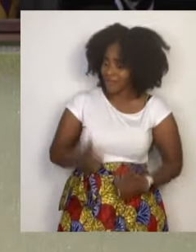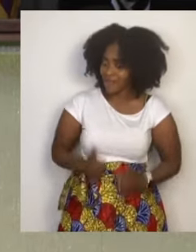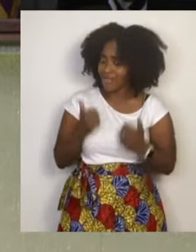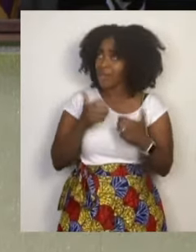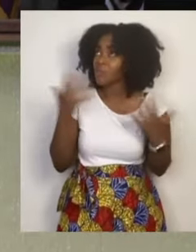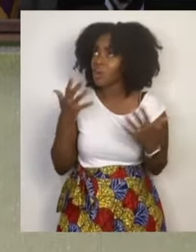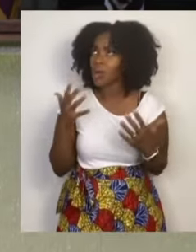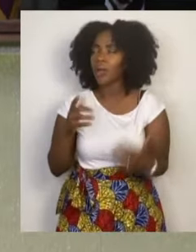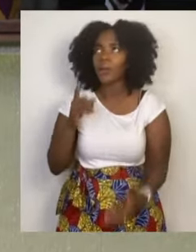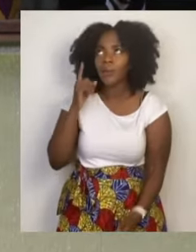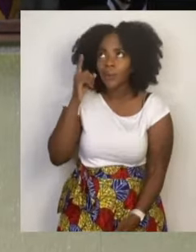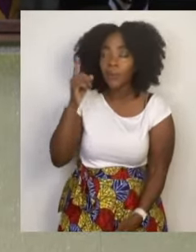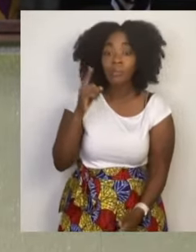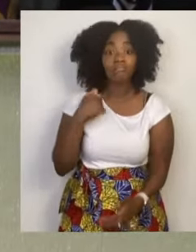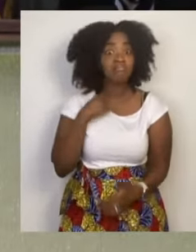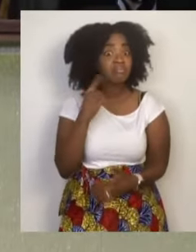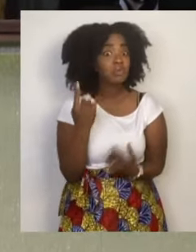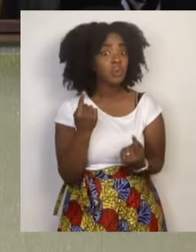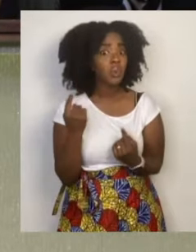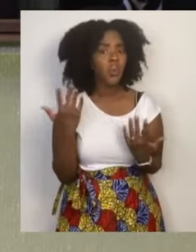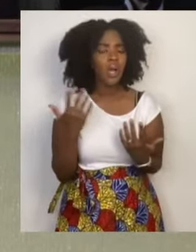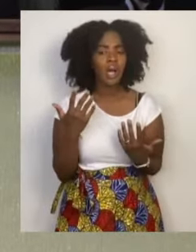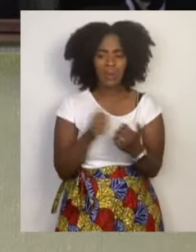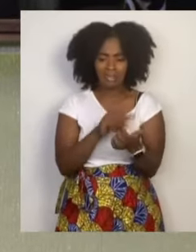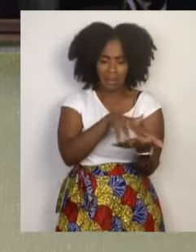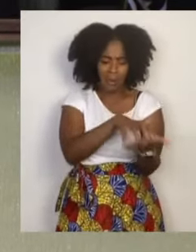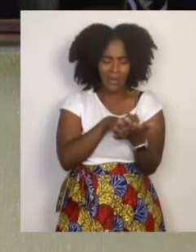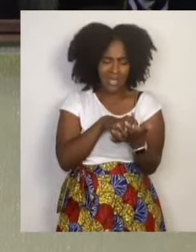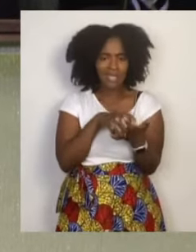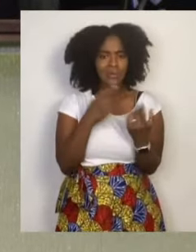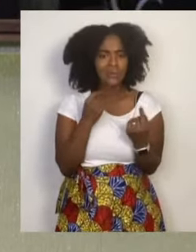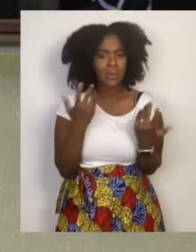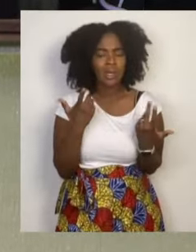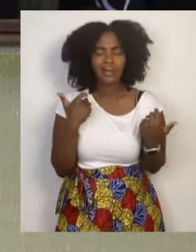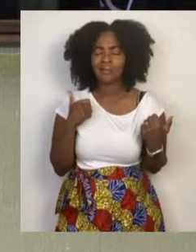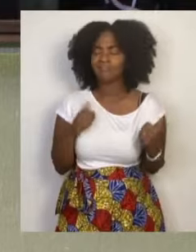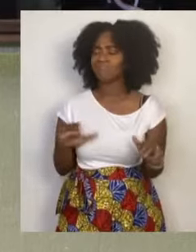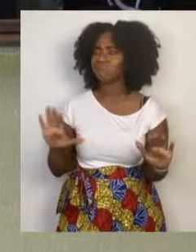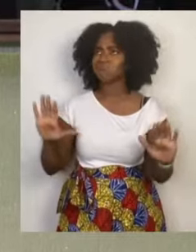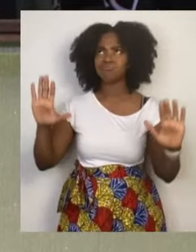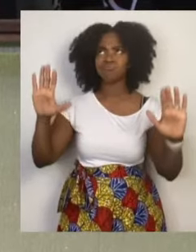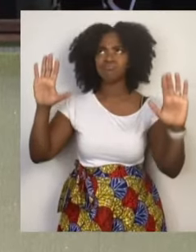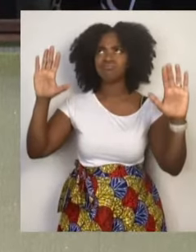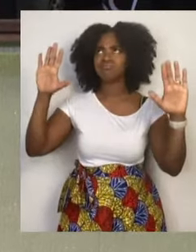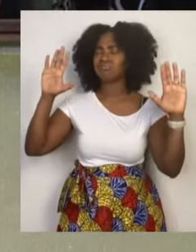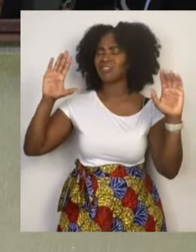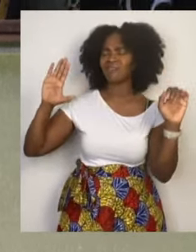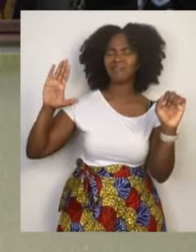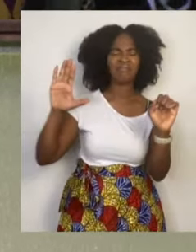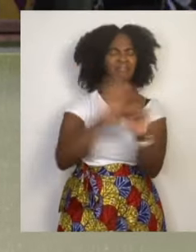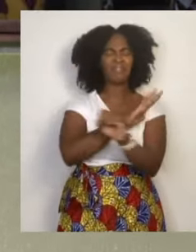response to my weakness is lift my hands in complete and total praise.